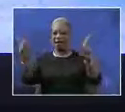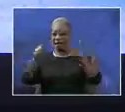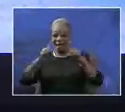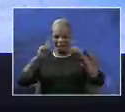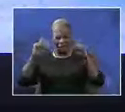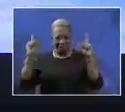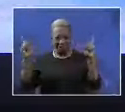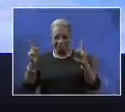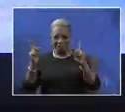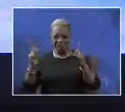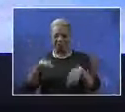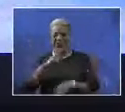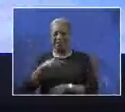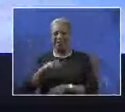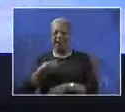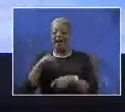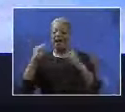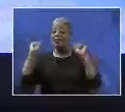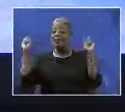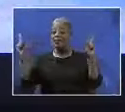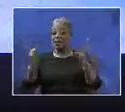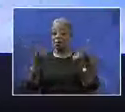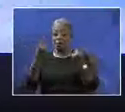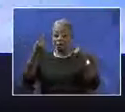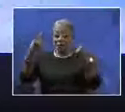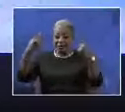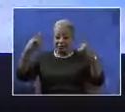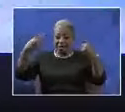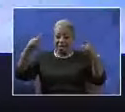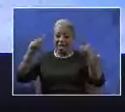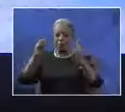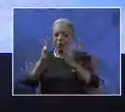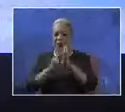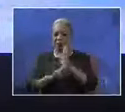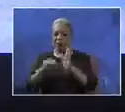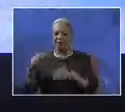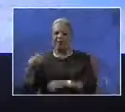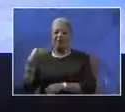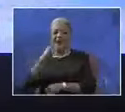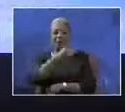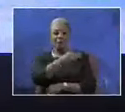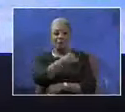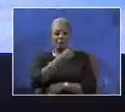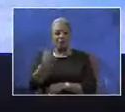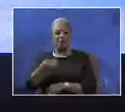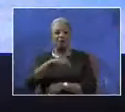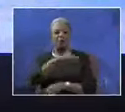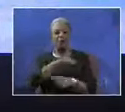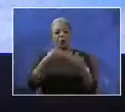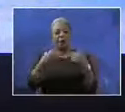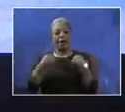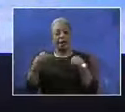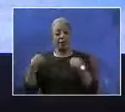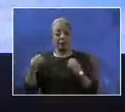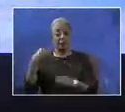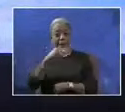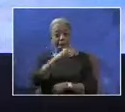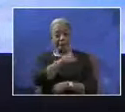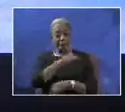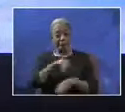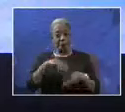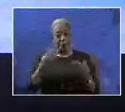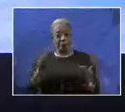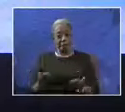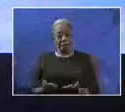celebrate the accomplishments of our members, and we have a member here at St. Stephen Church, and she's